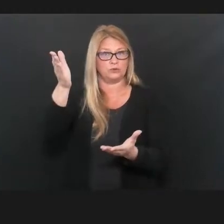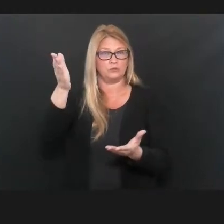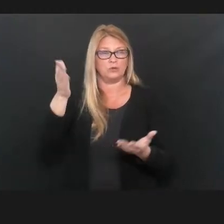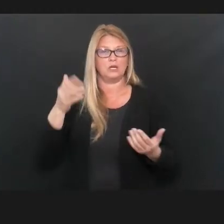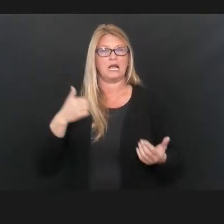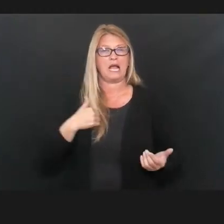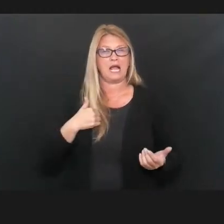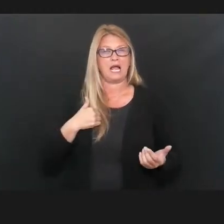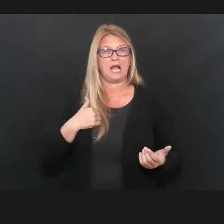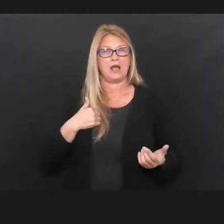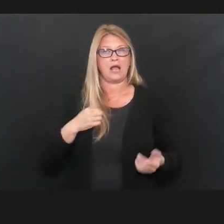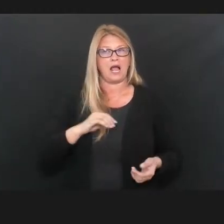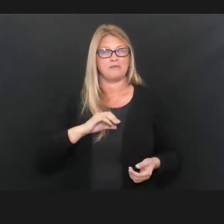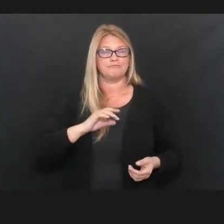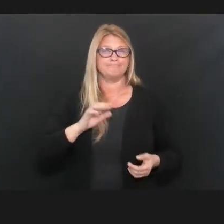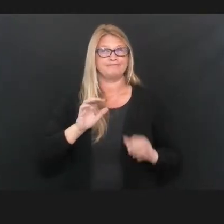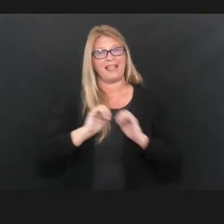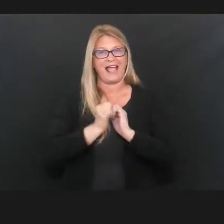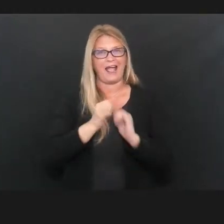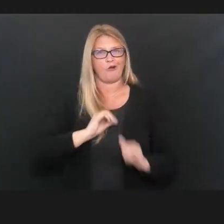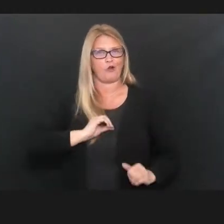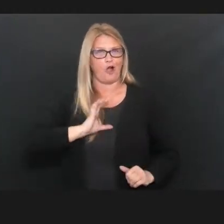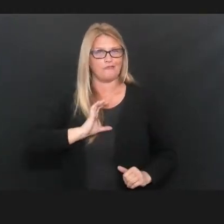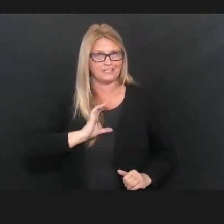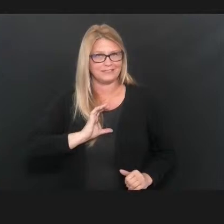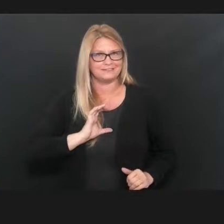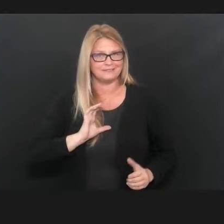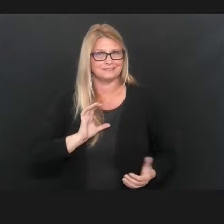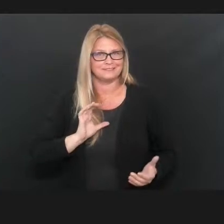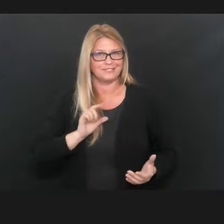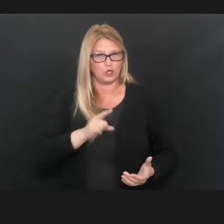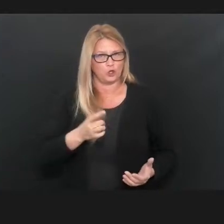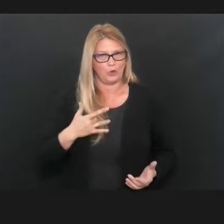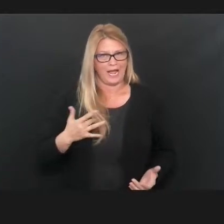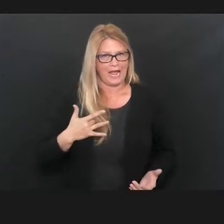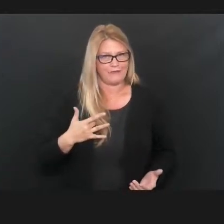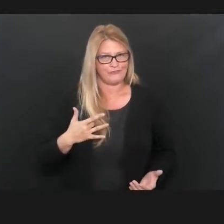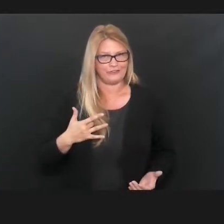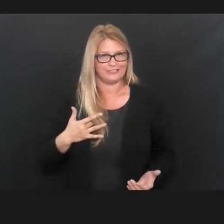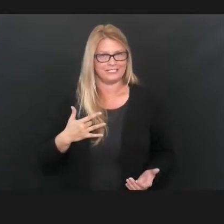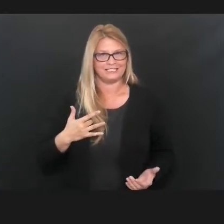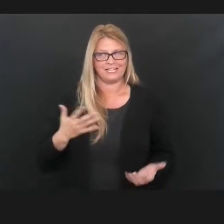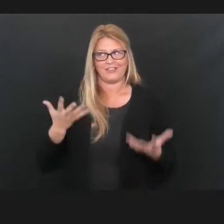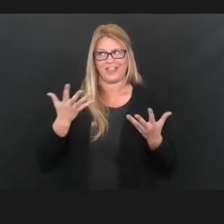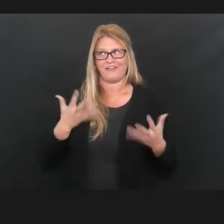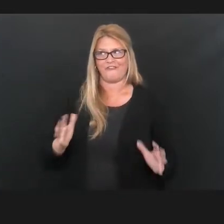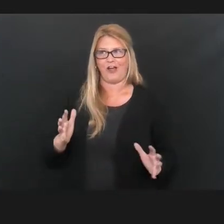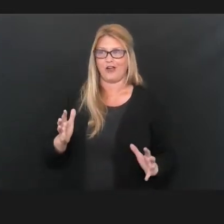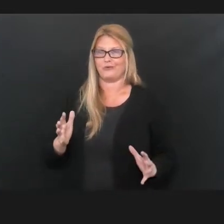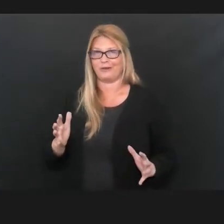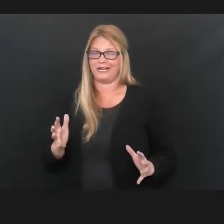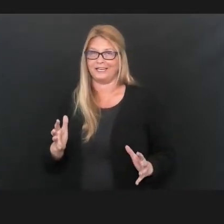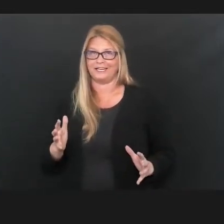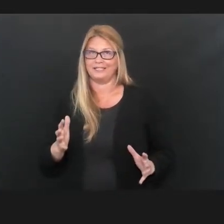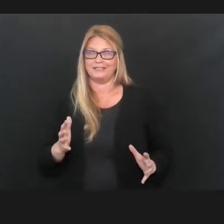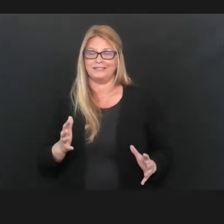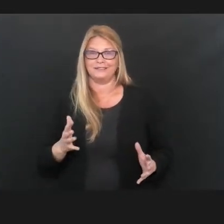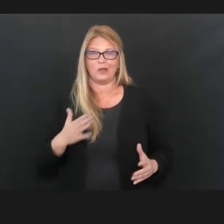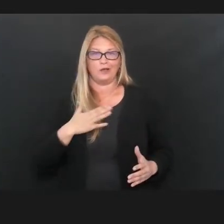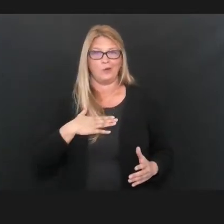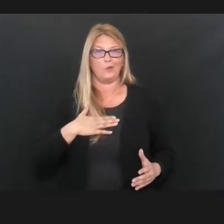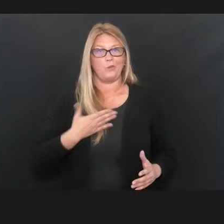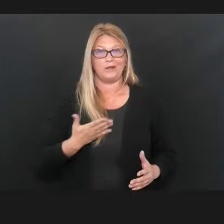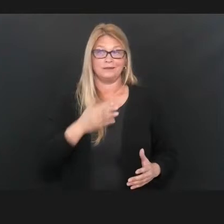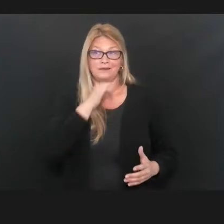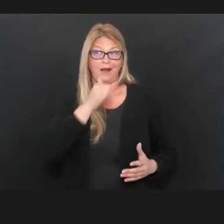how confident are you that, since they've already sent a message that they may not be very willing to